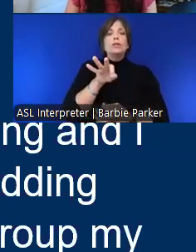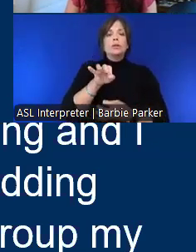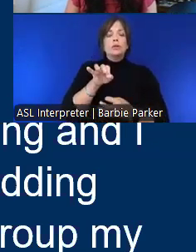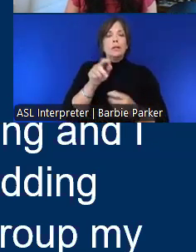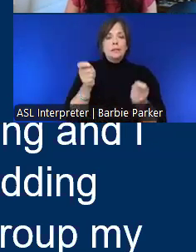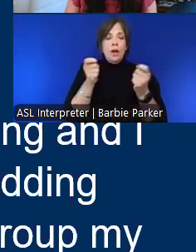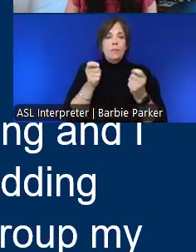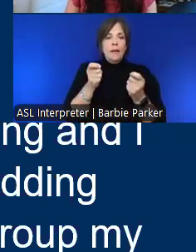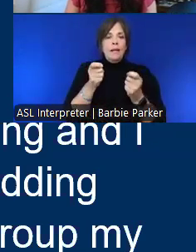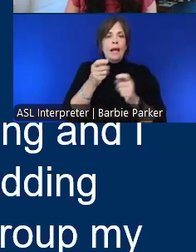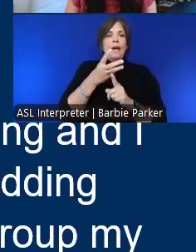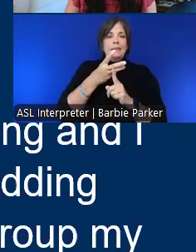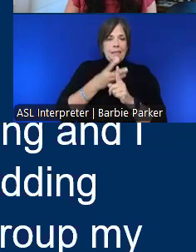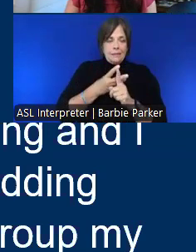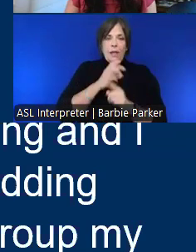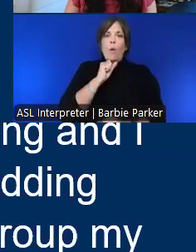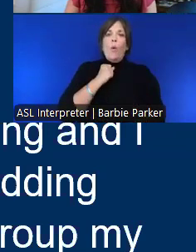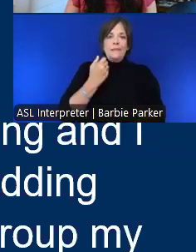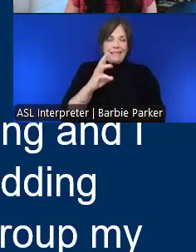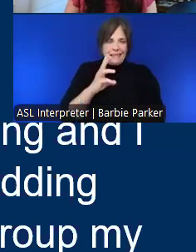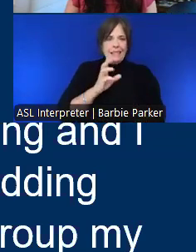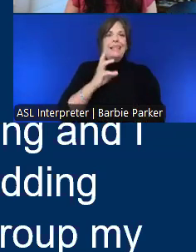16 and 6 months pregnant.